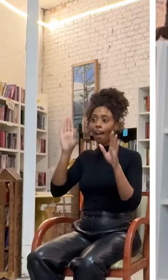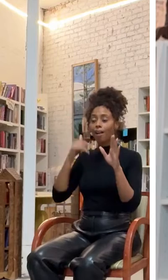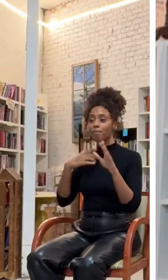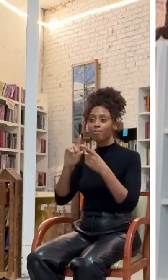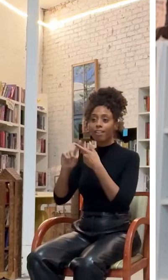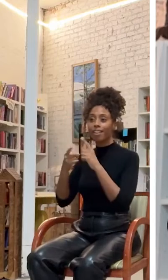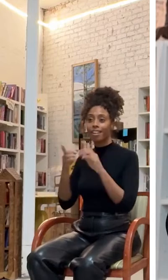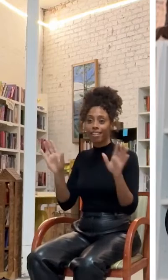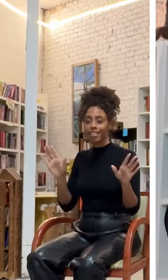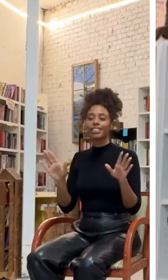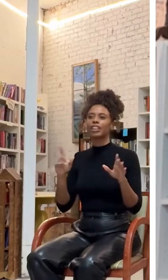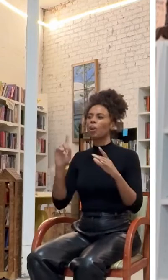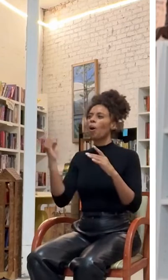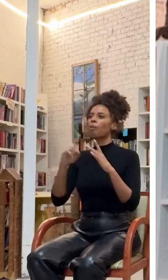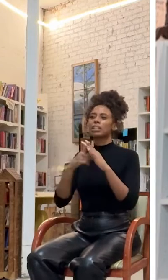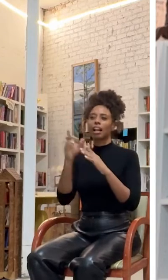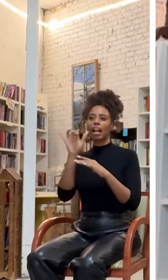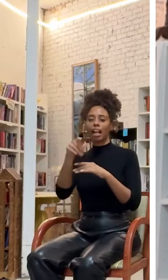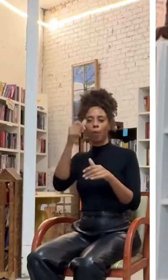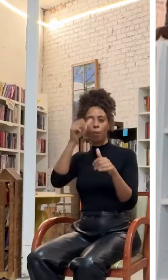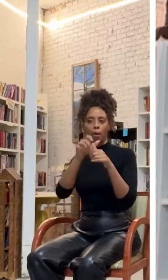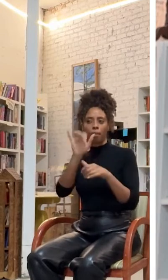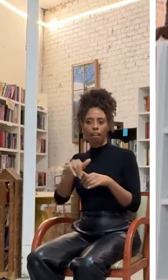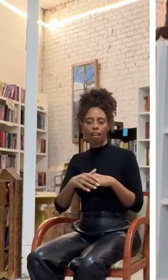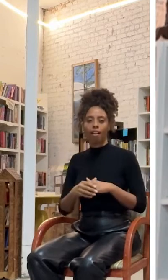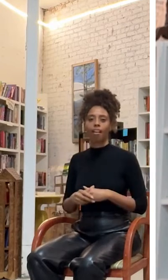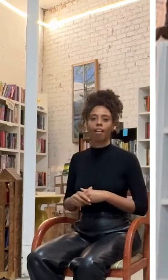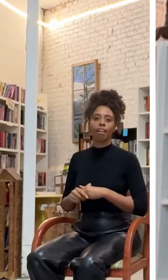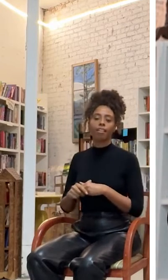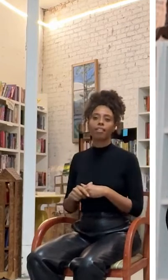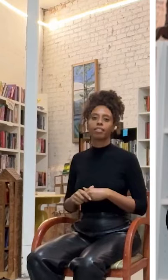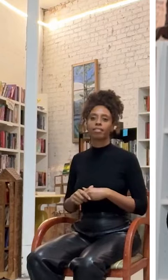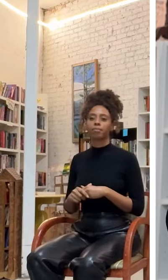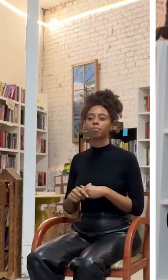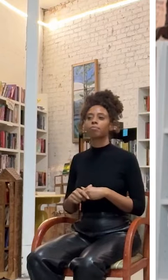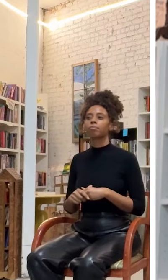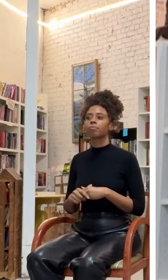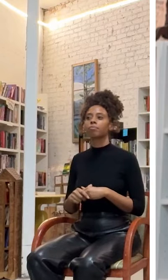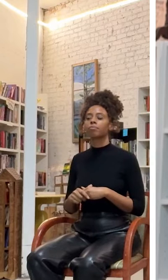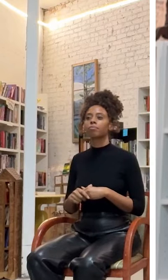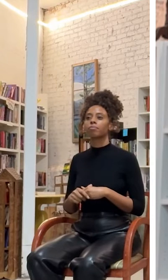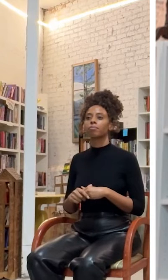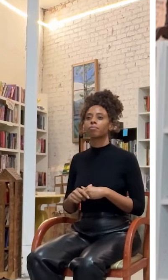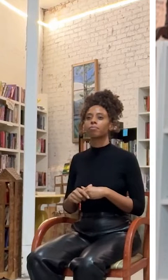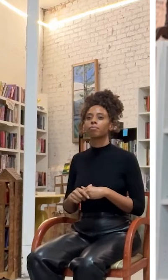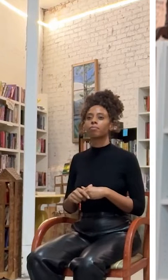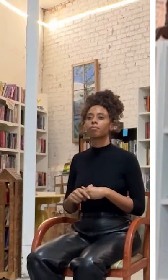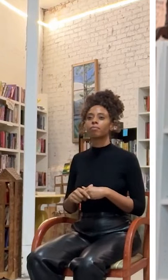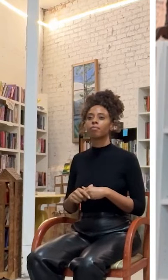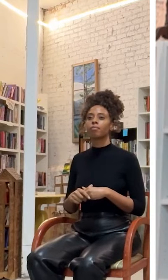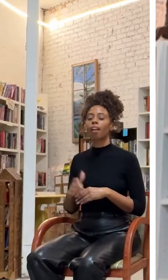and like you always started it like that. Now I remember that, and you really did kind of inspire